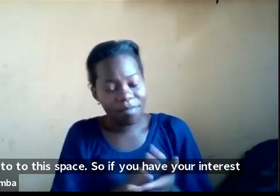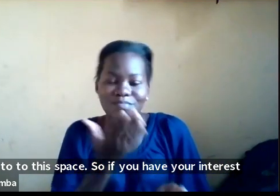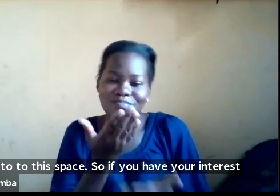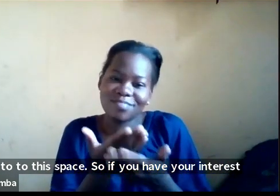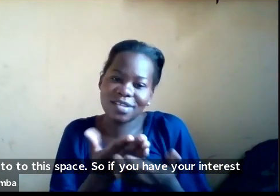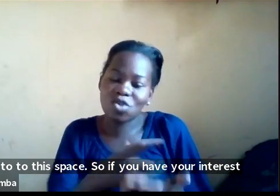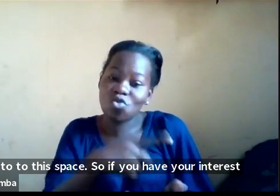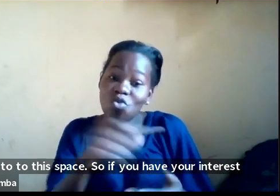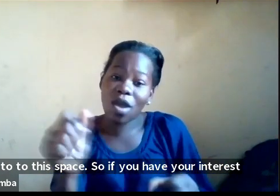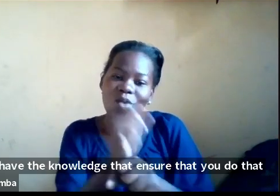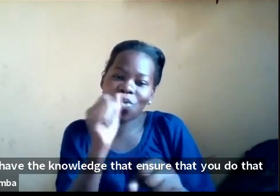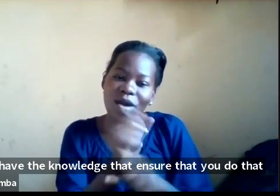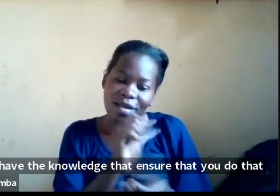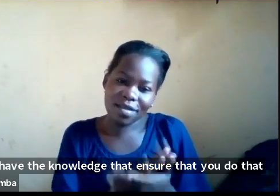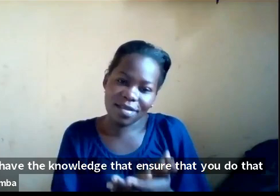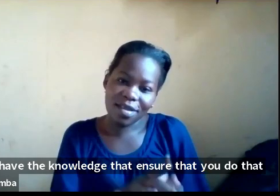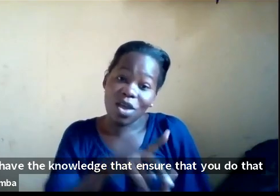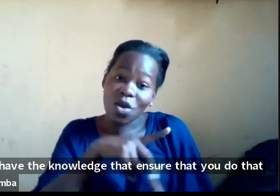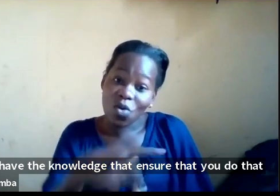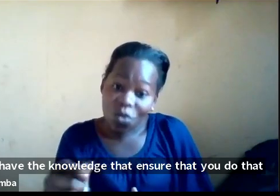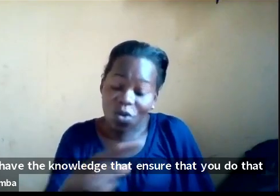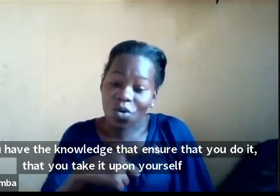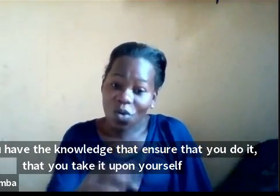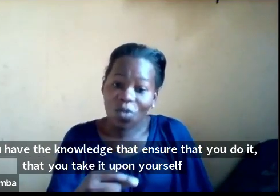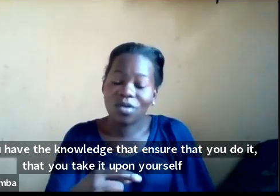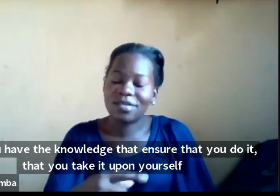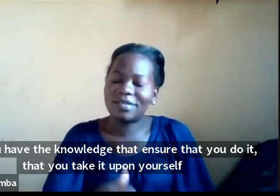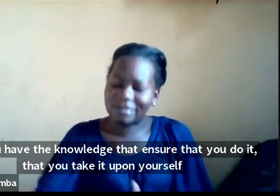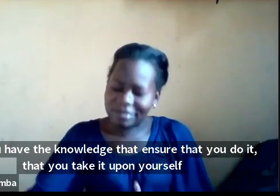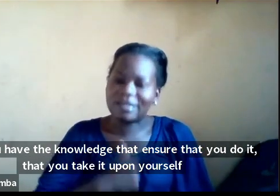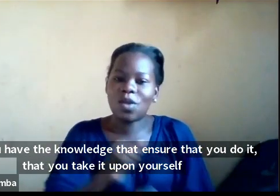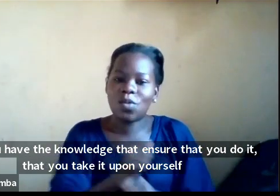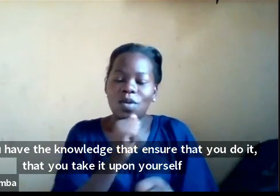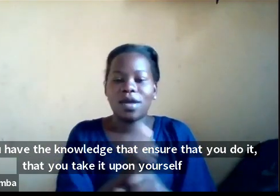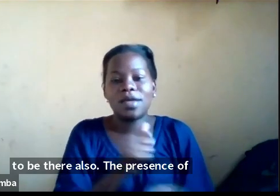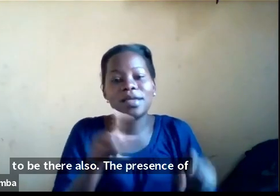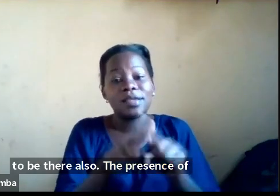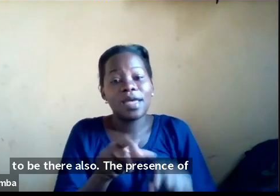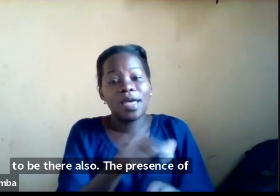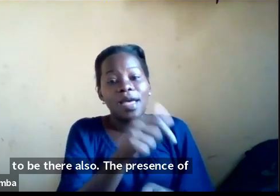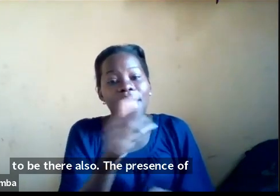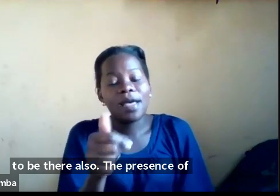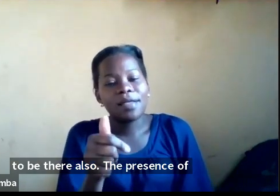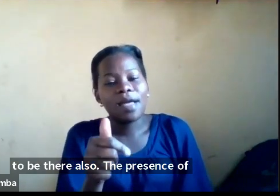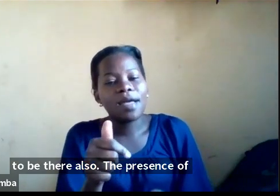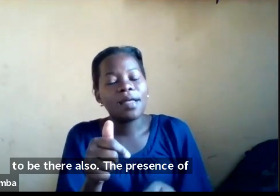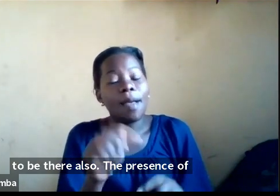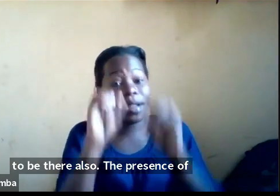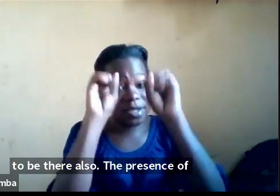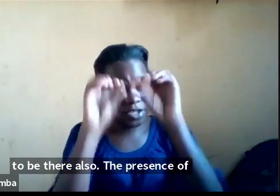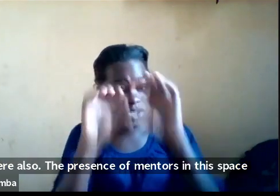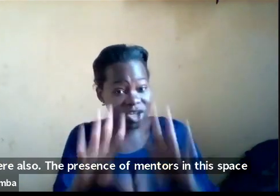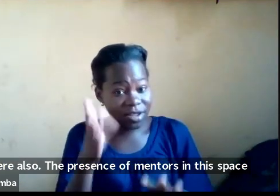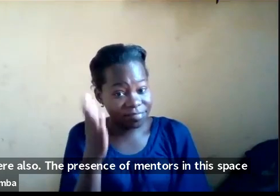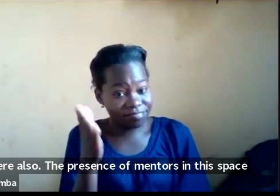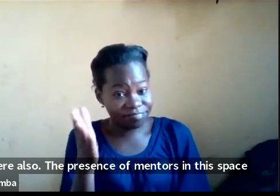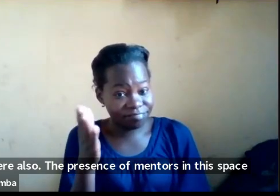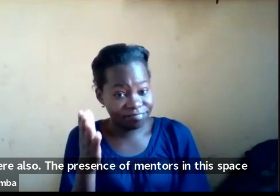it, that you take it upon yourself to be there. Also, the presence of mentors in this space has been